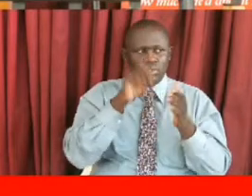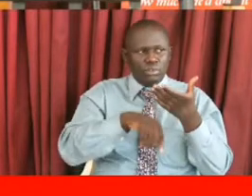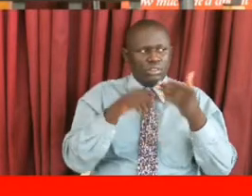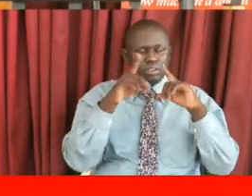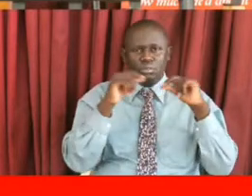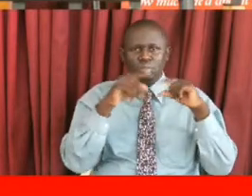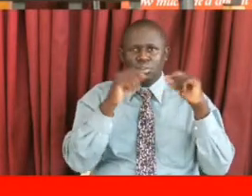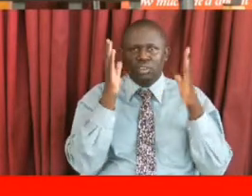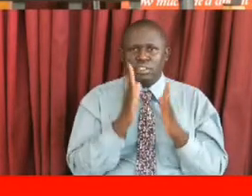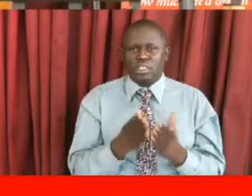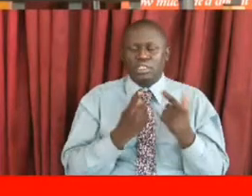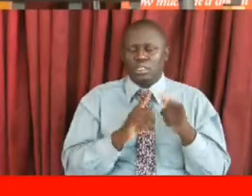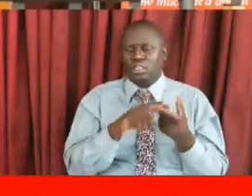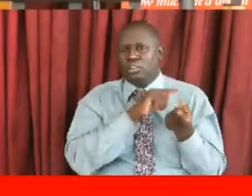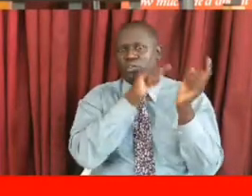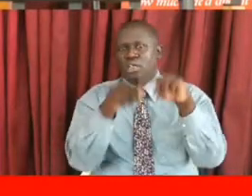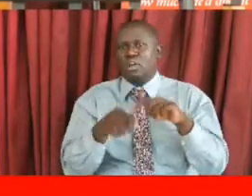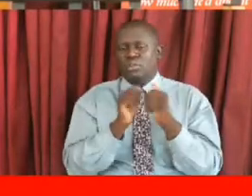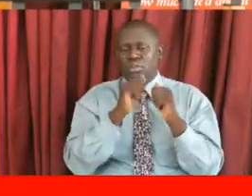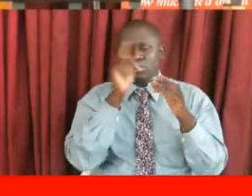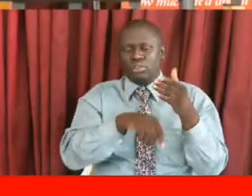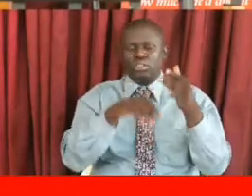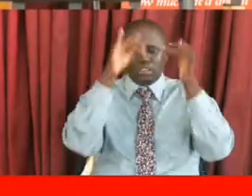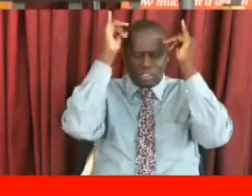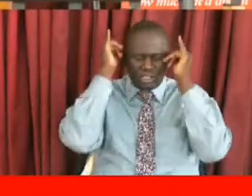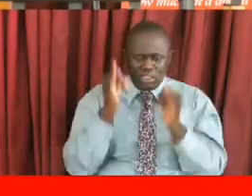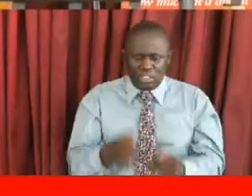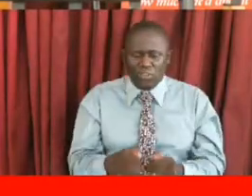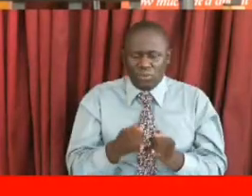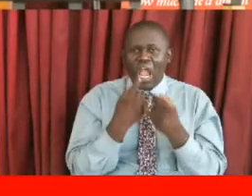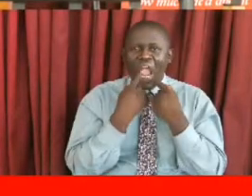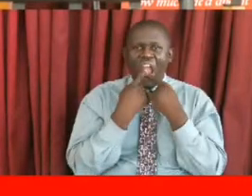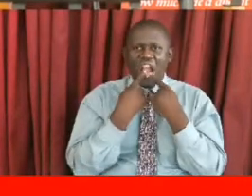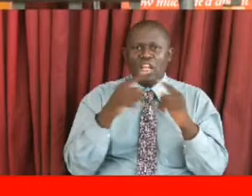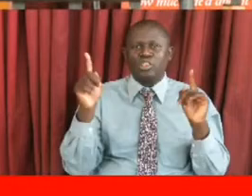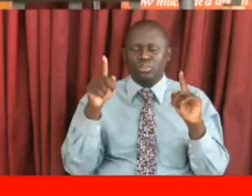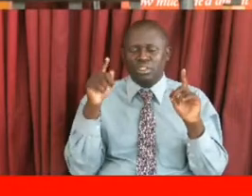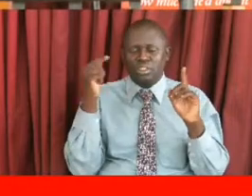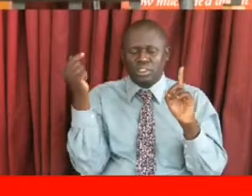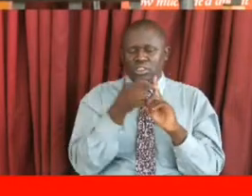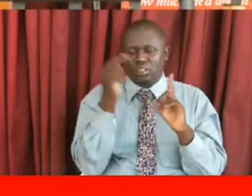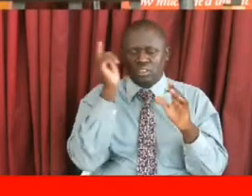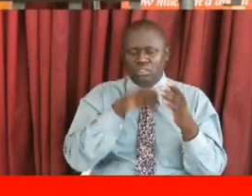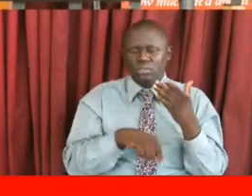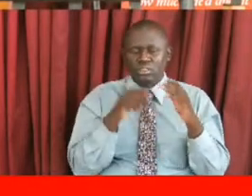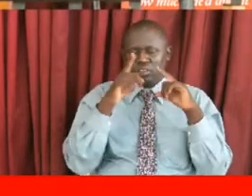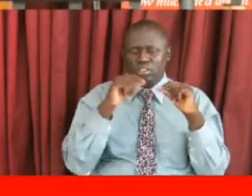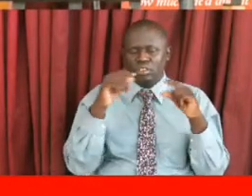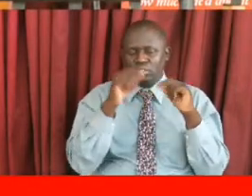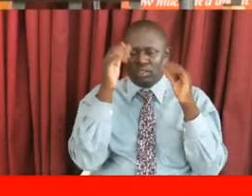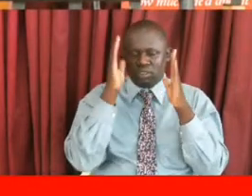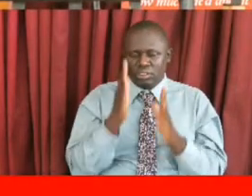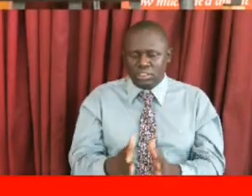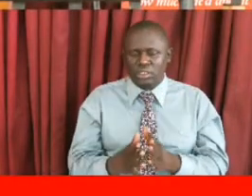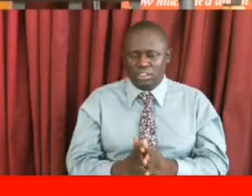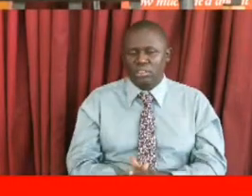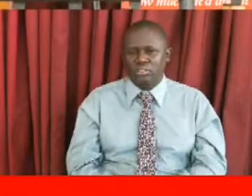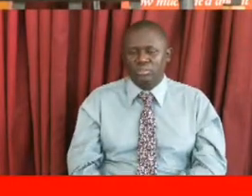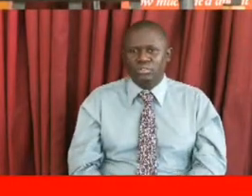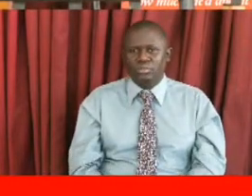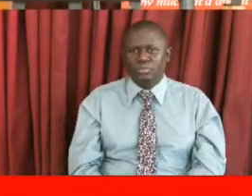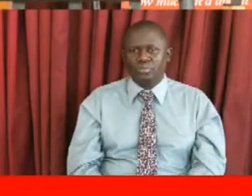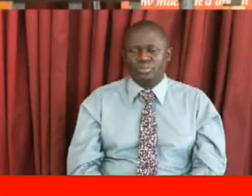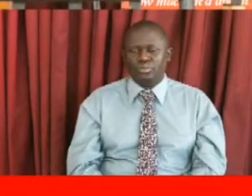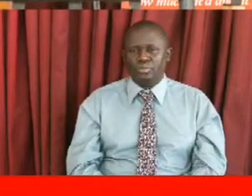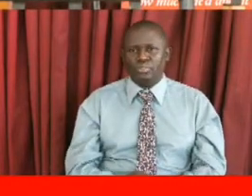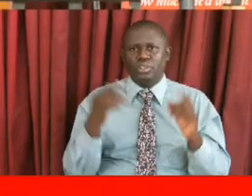new announcement he is the messenger amen hallelujah